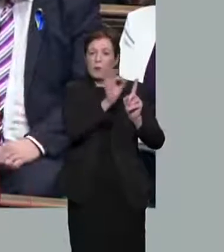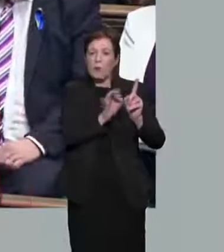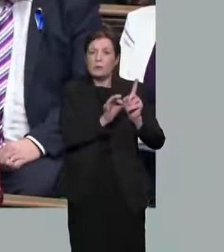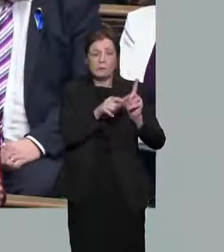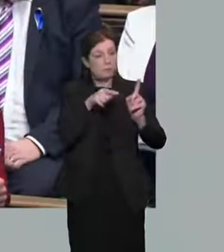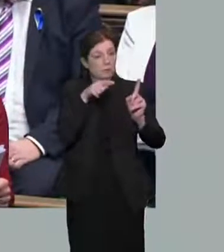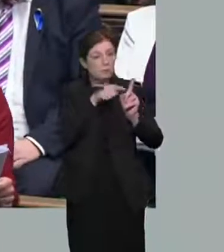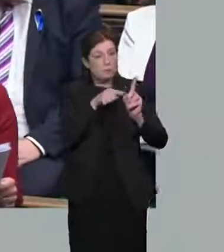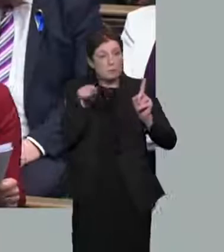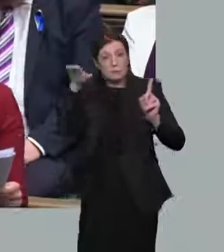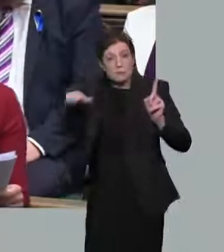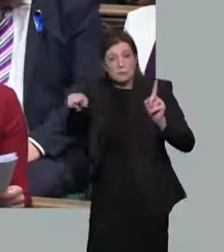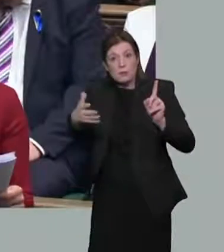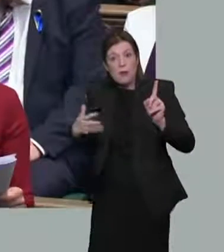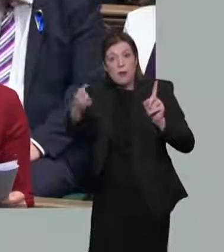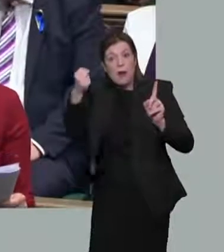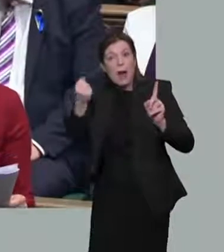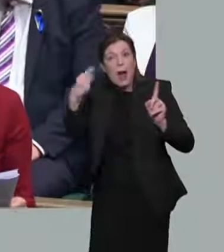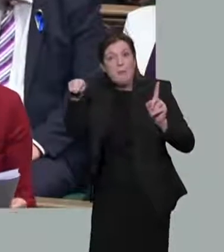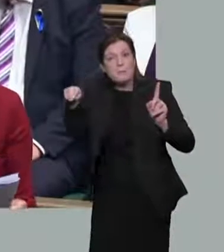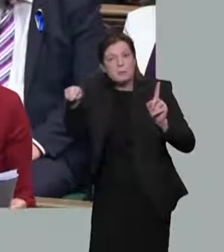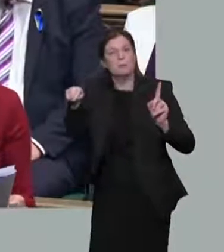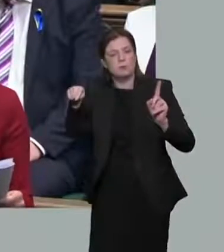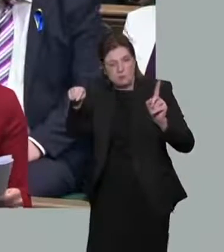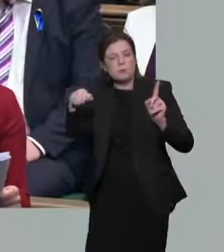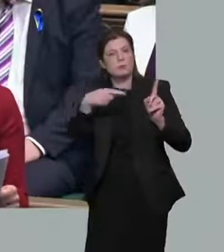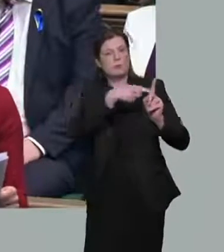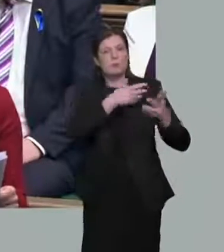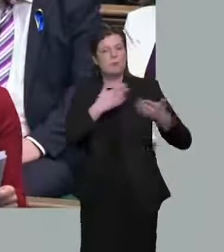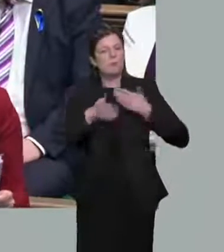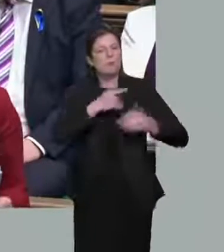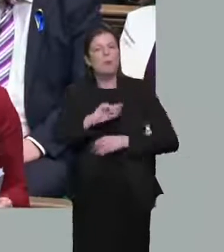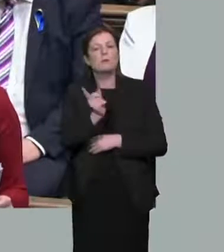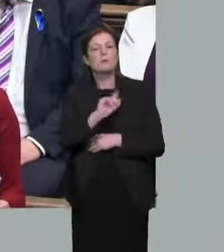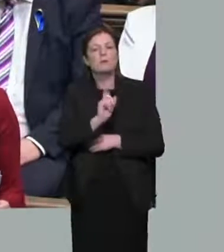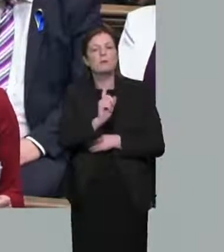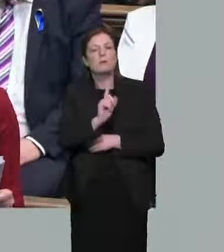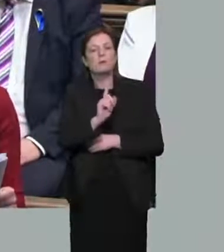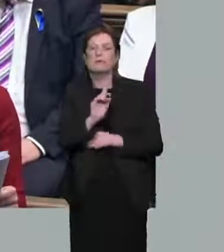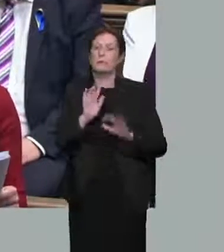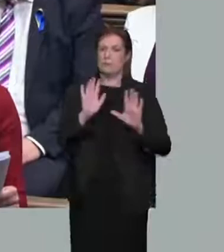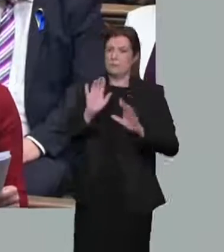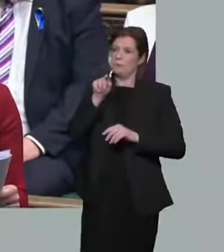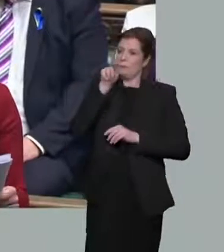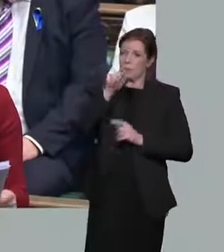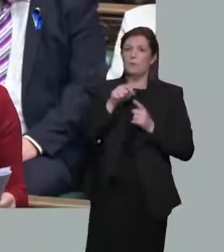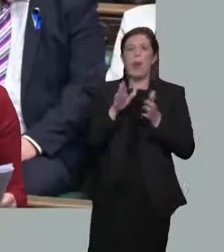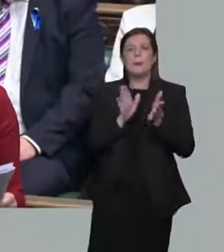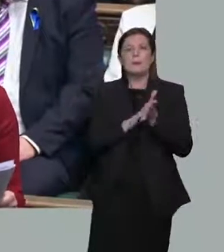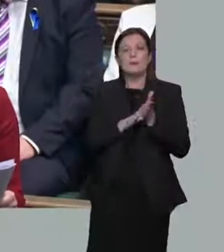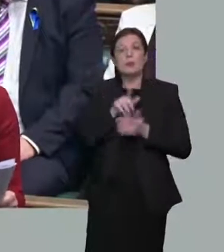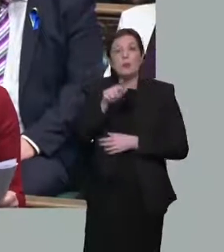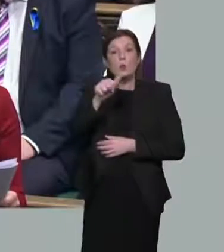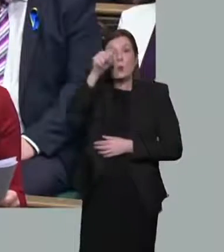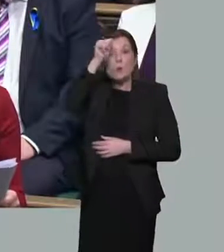he first knew about child Q and what urgent action he took in response. So I asked the Prime Minister, when did